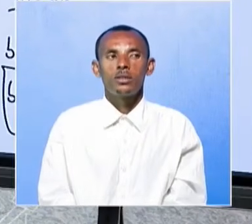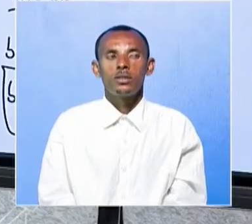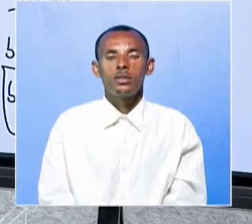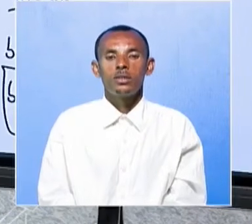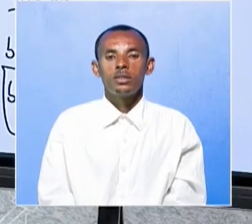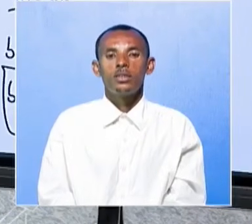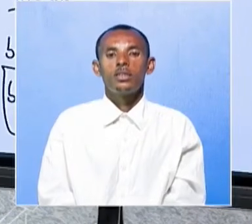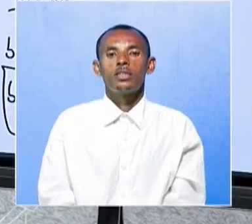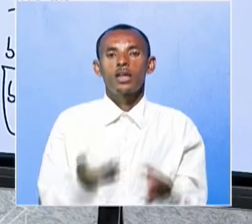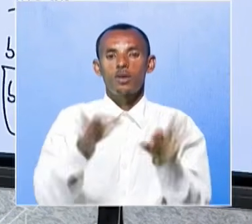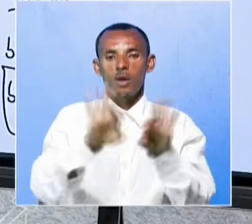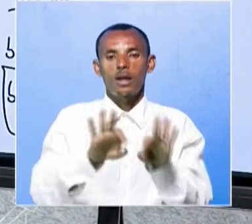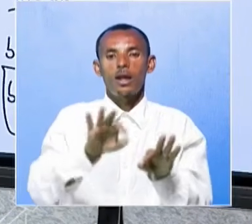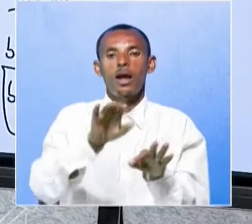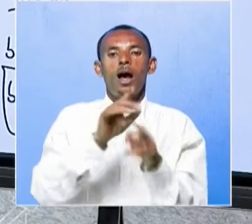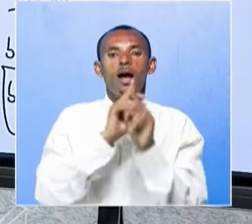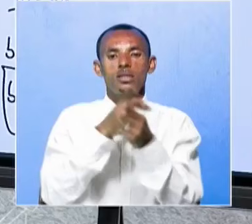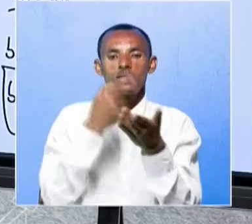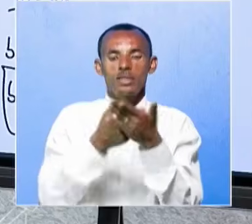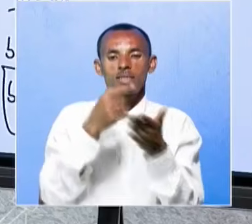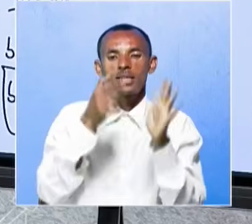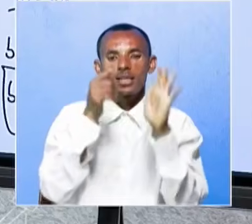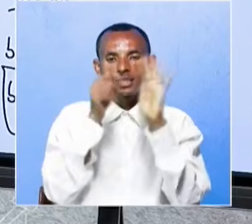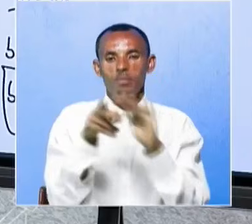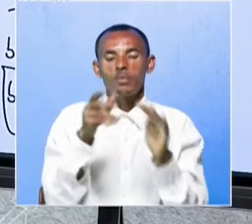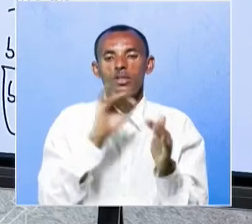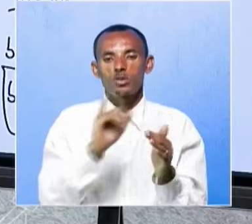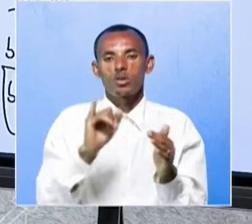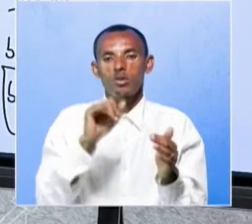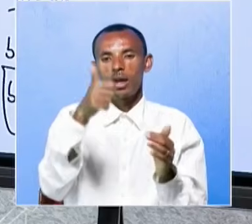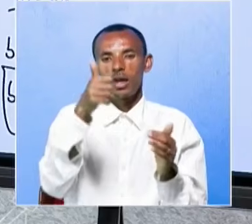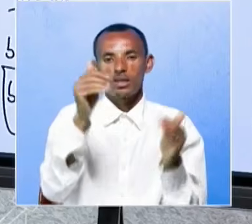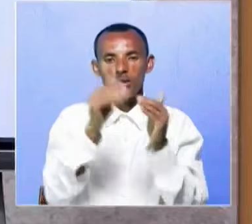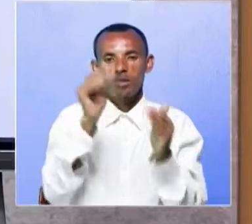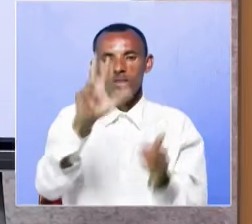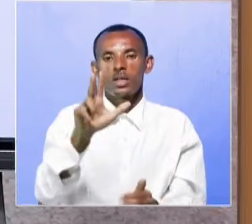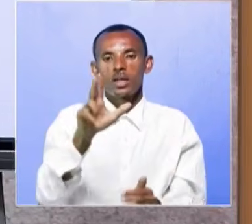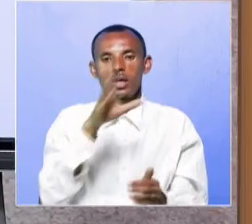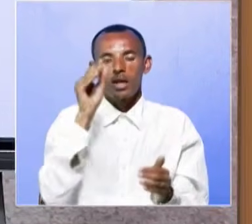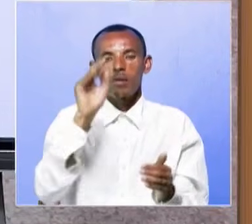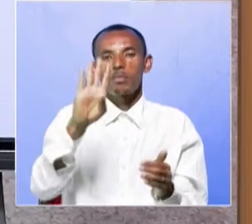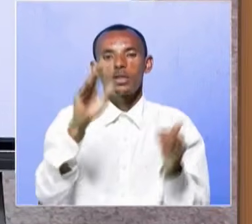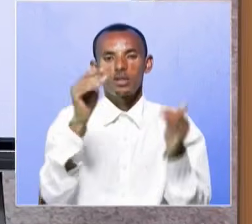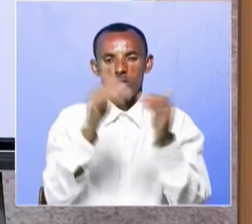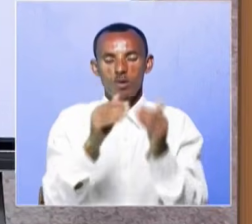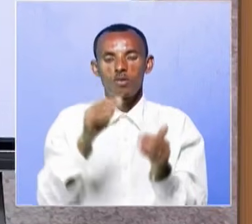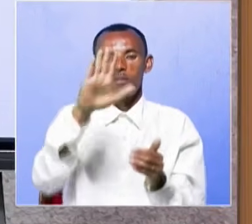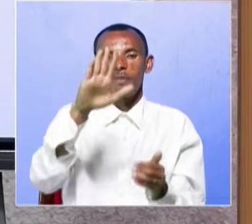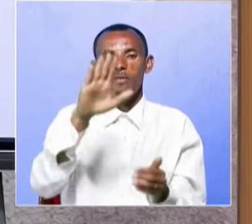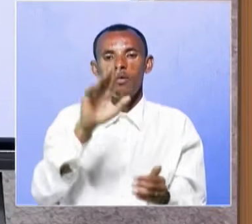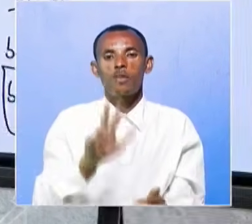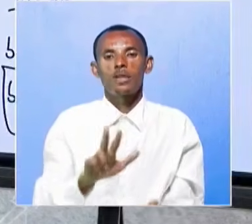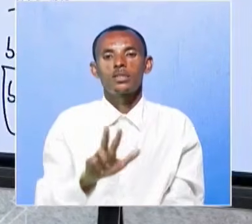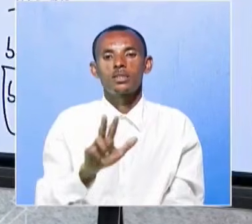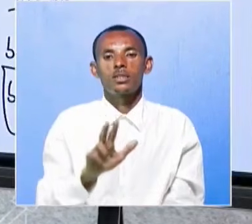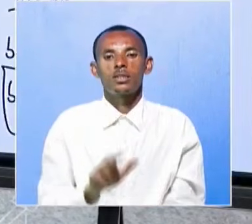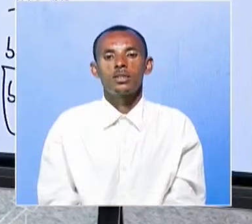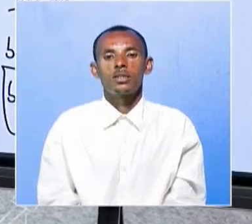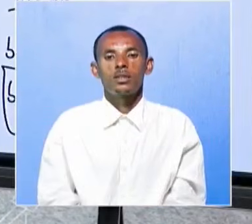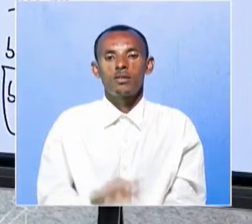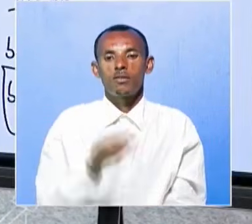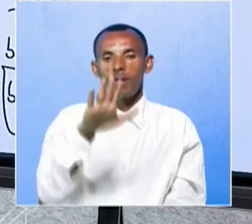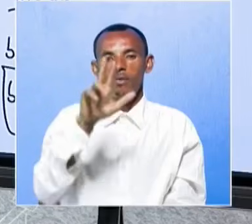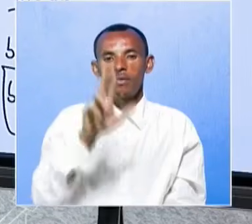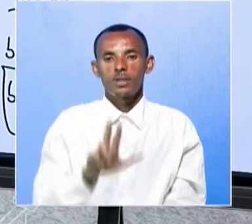so the required answer in this example is a is equals to 3 and b is equals to 5 over